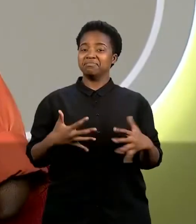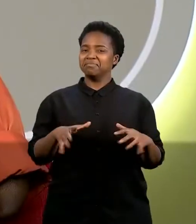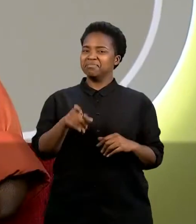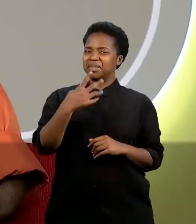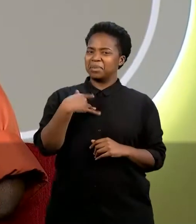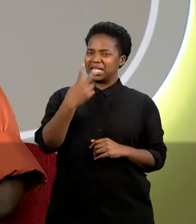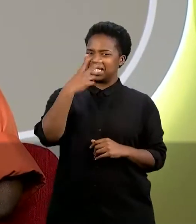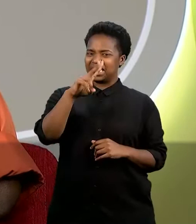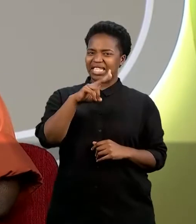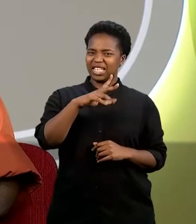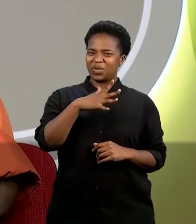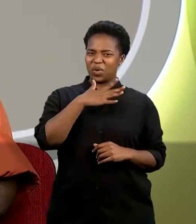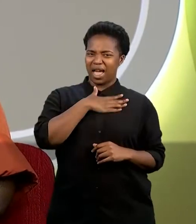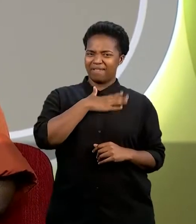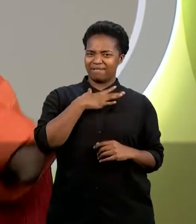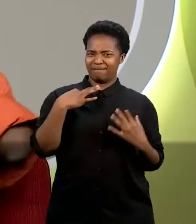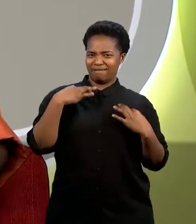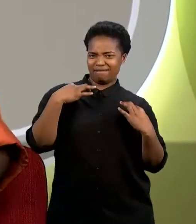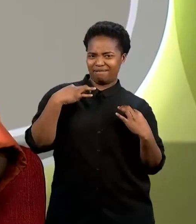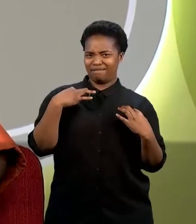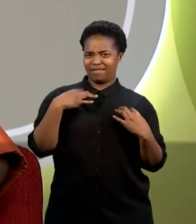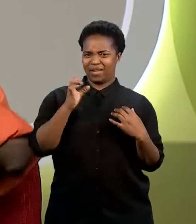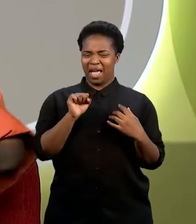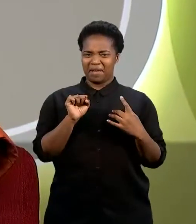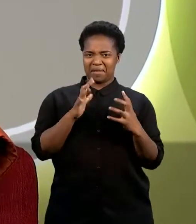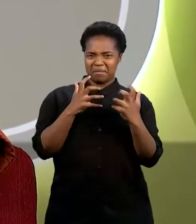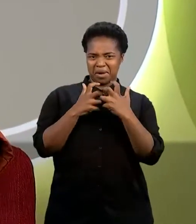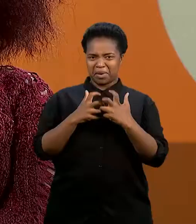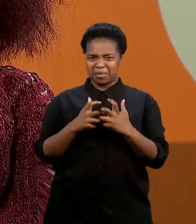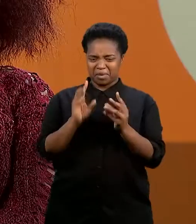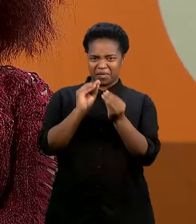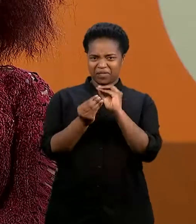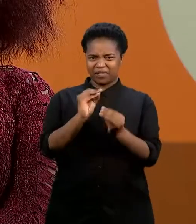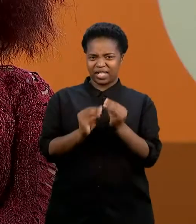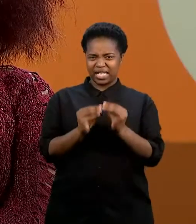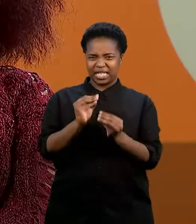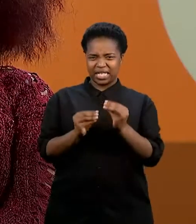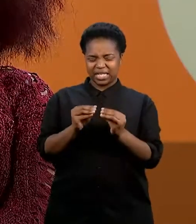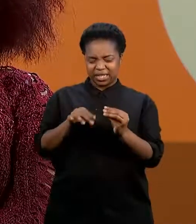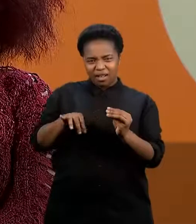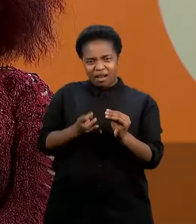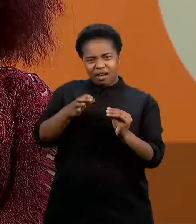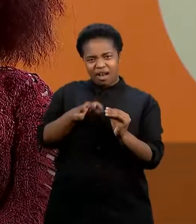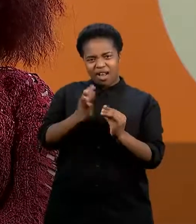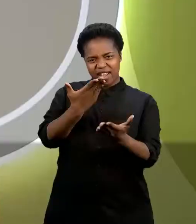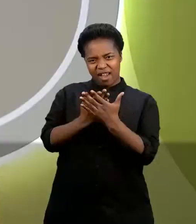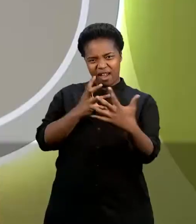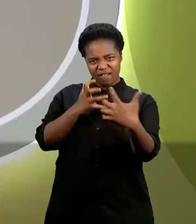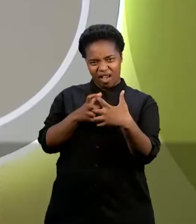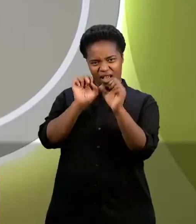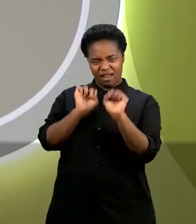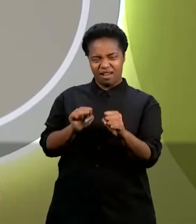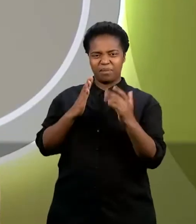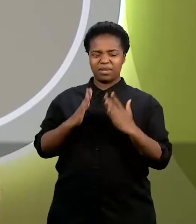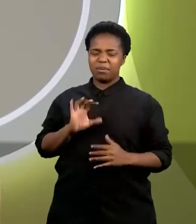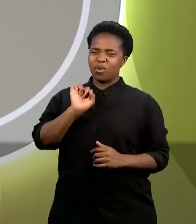Mona ho insert ya o bona hala o lore bongata ba diphotlo tsa o na le mo di santeng hore ba di lukise ka pa ba di notle hore di gone hore di ulekane